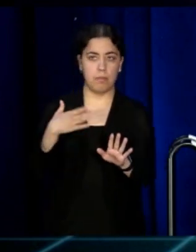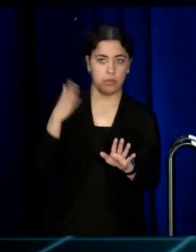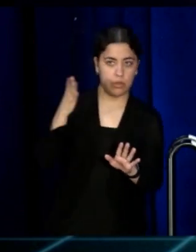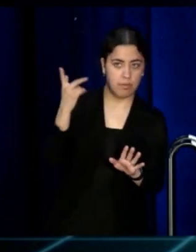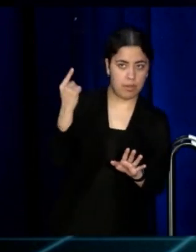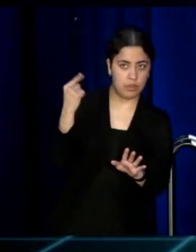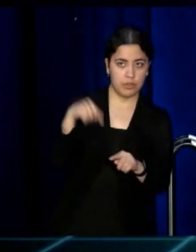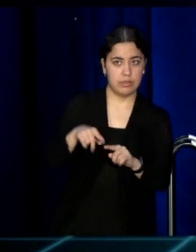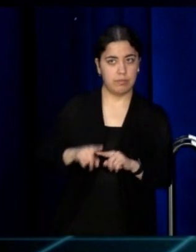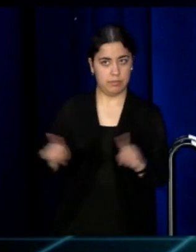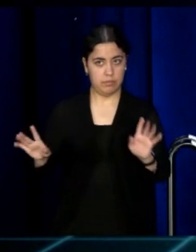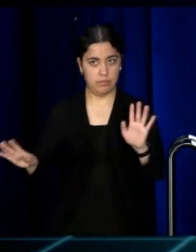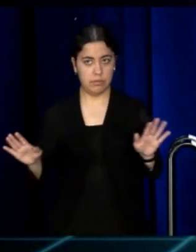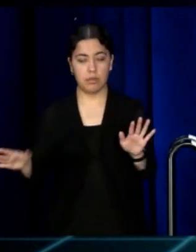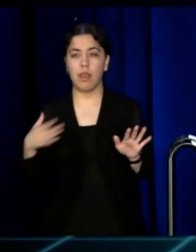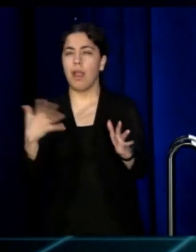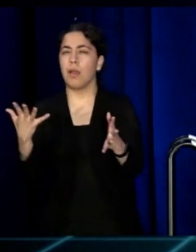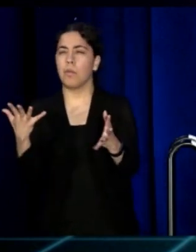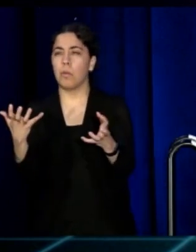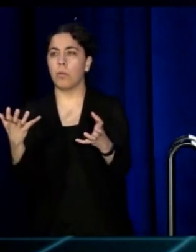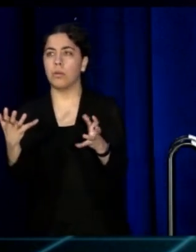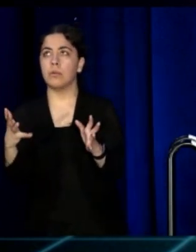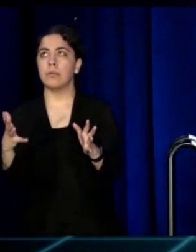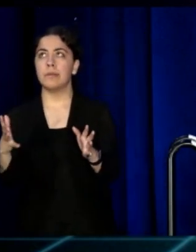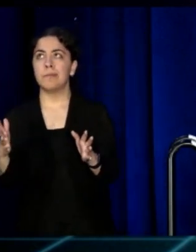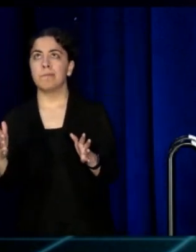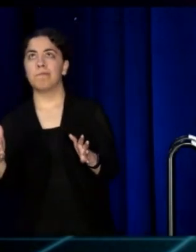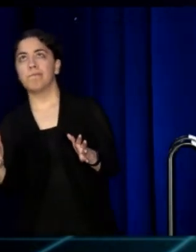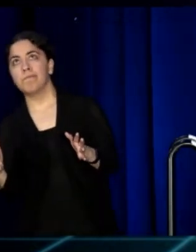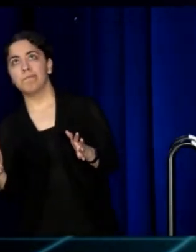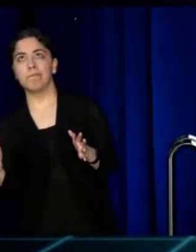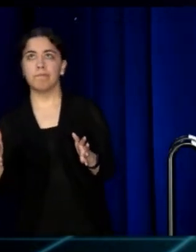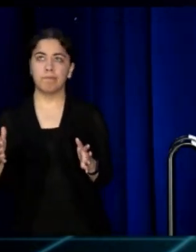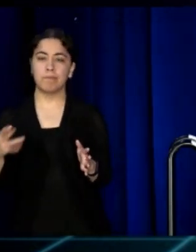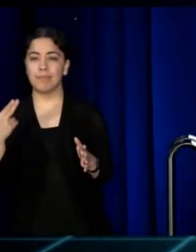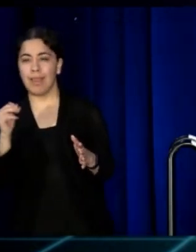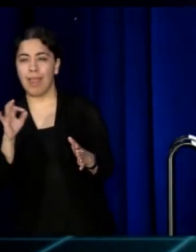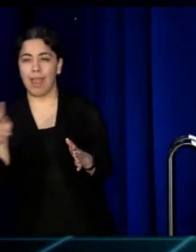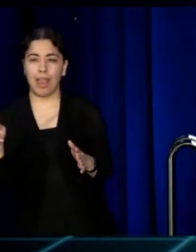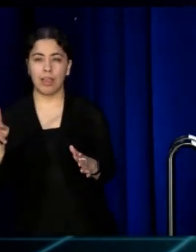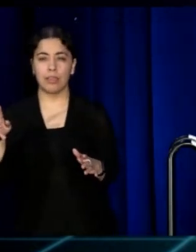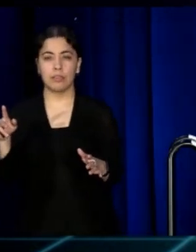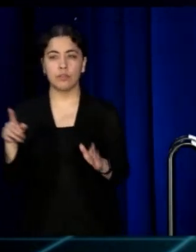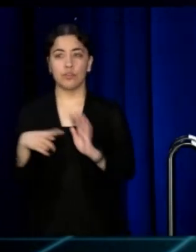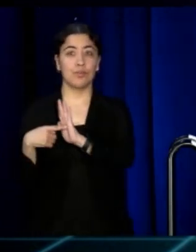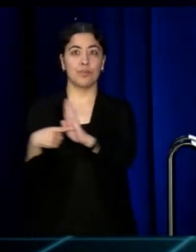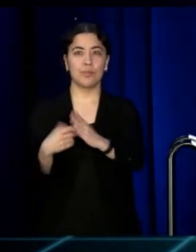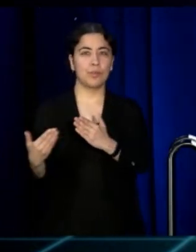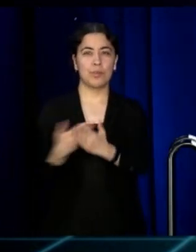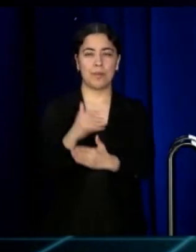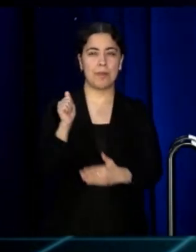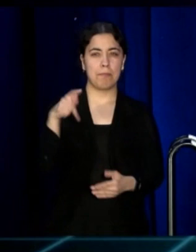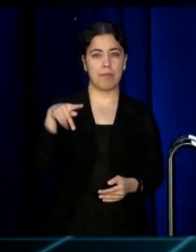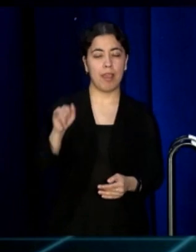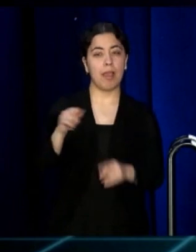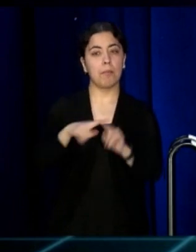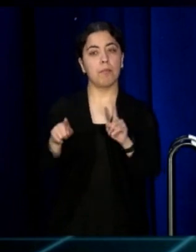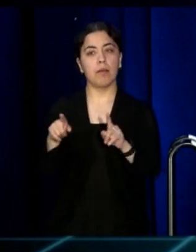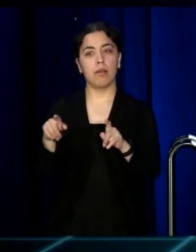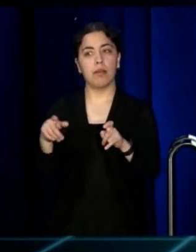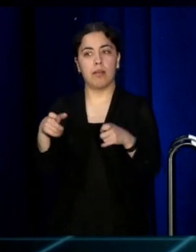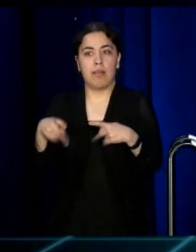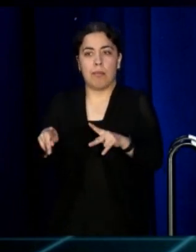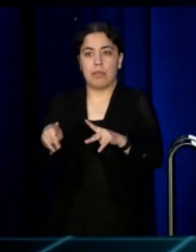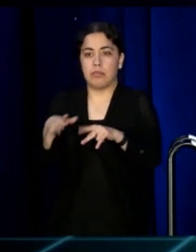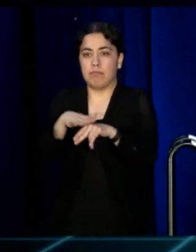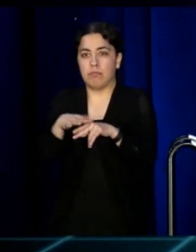just wanting to kind of hack a little bit, show off some new APIs, but kind of let me set the stage first. So